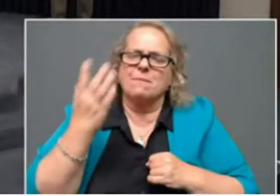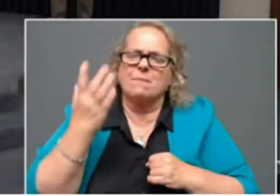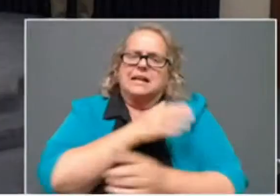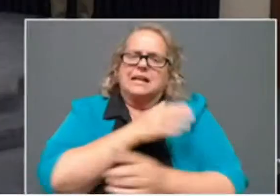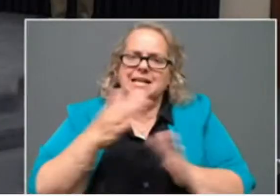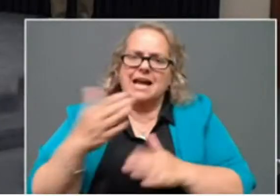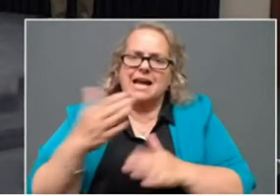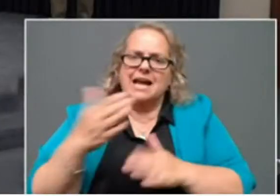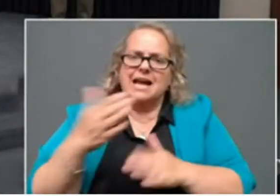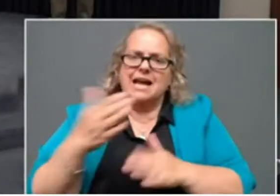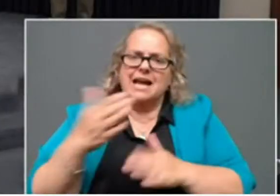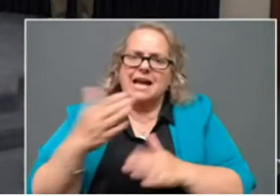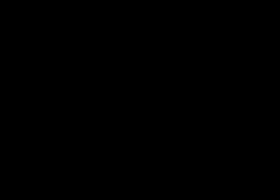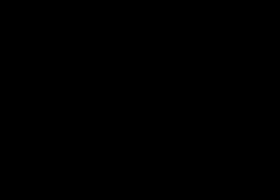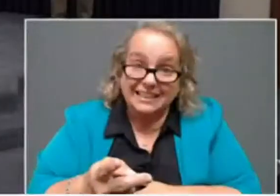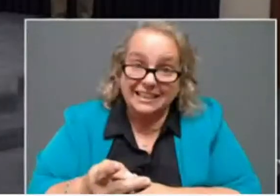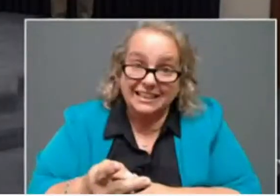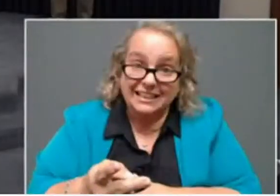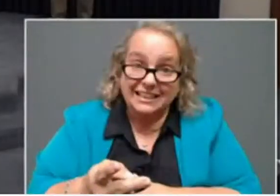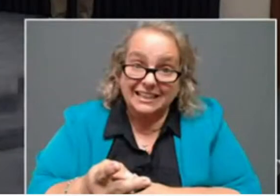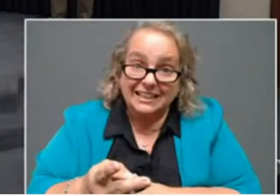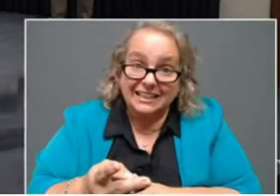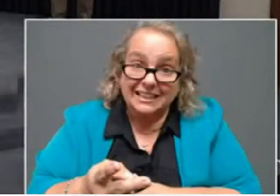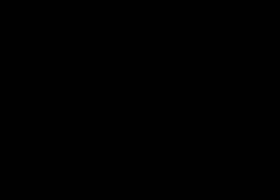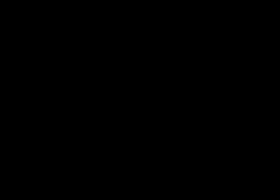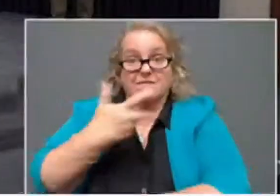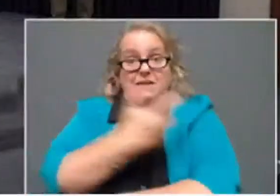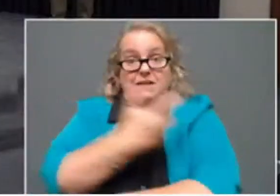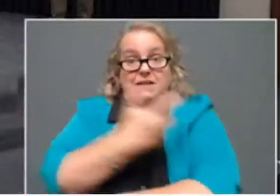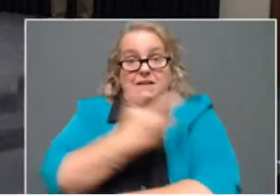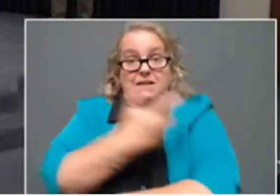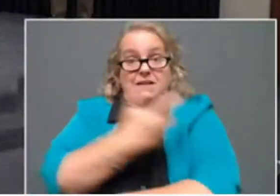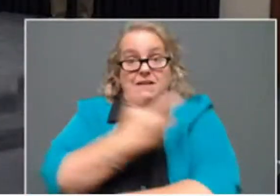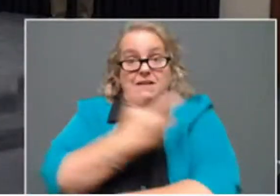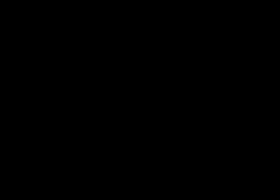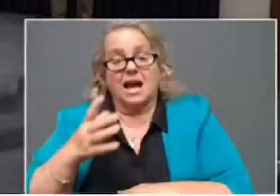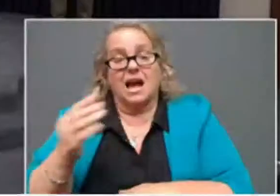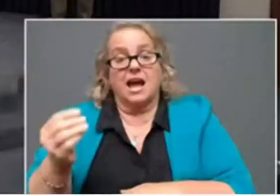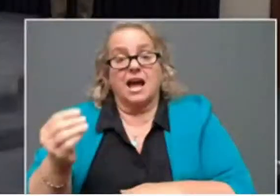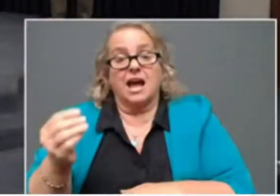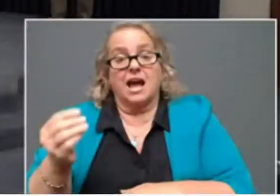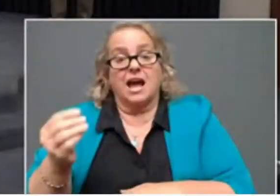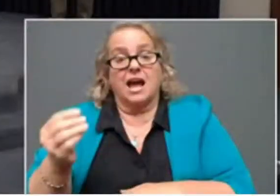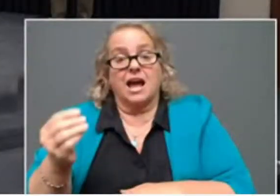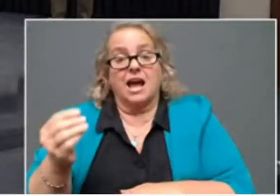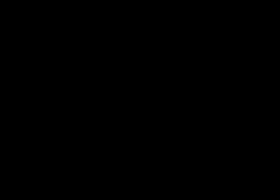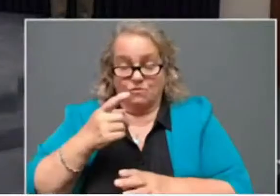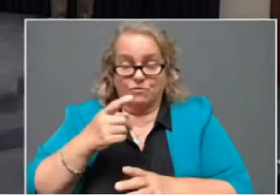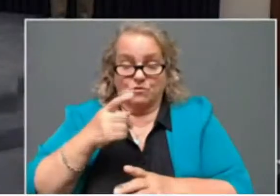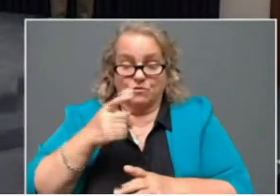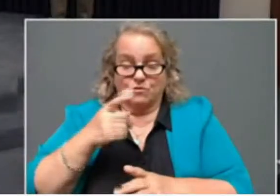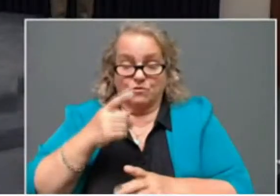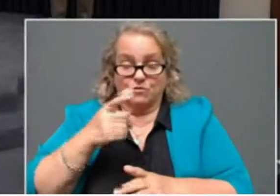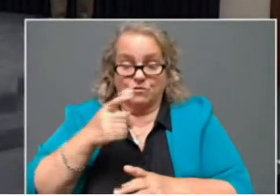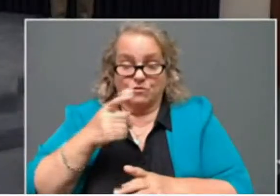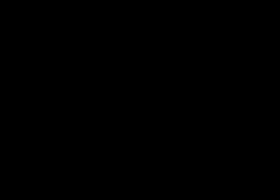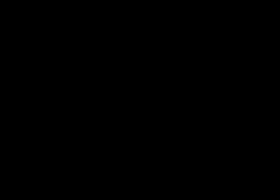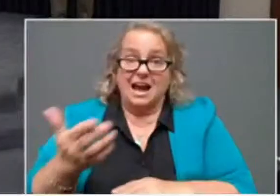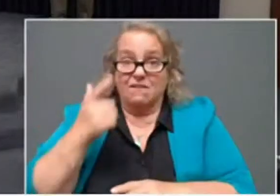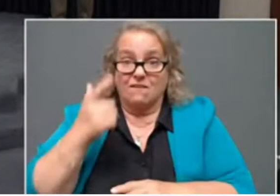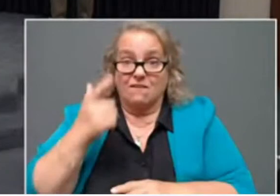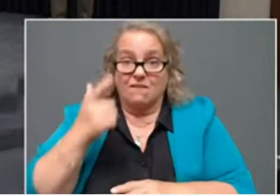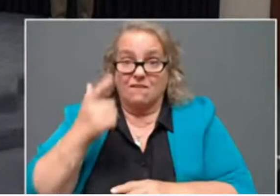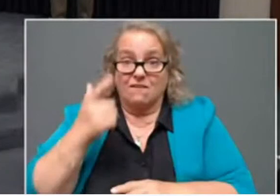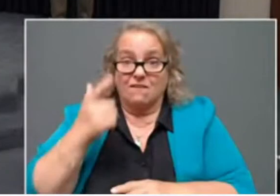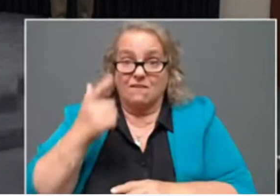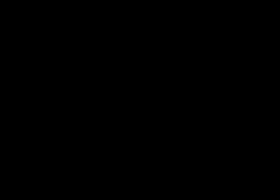seen? And for the deaths that are related, or for people who have died of COVID-19 and have been